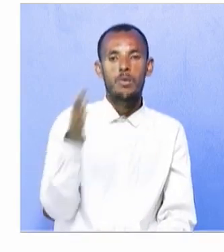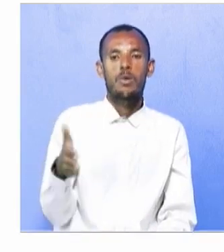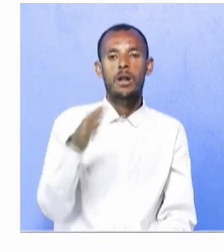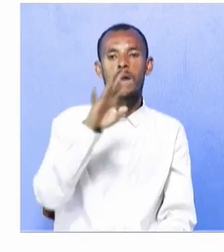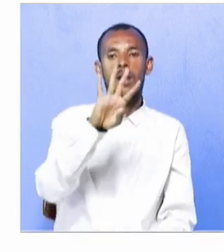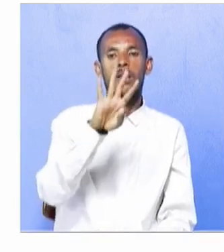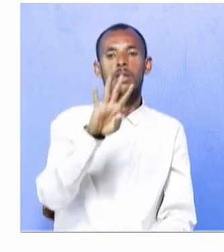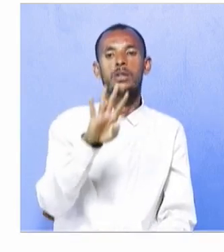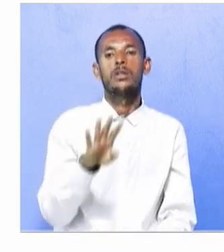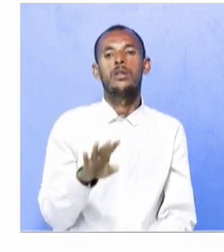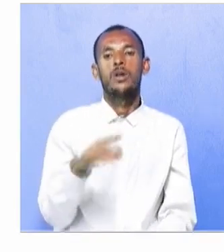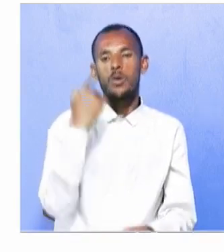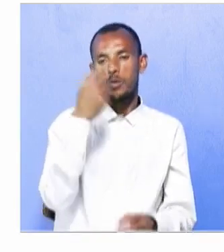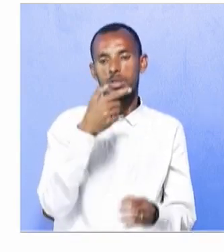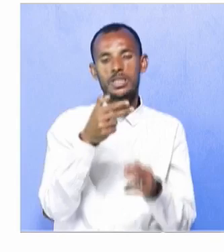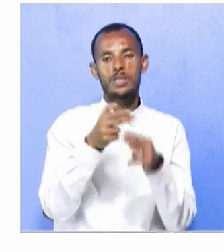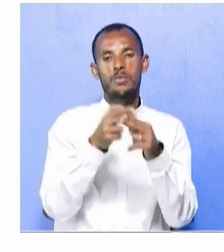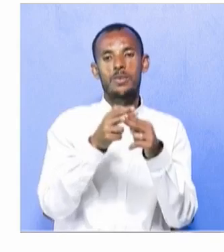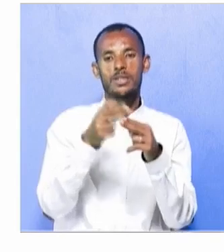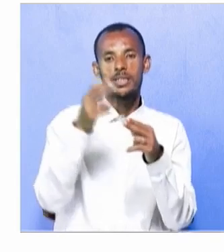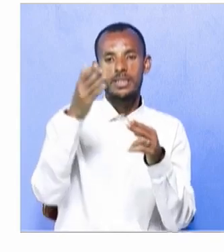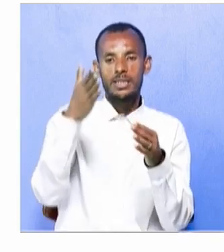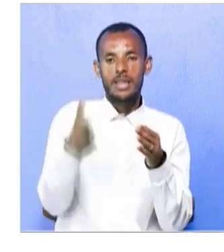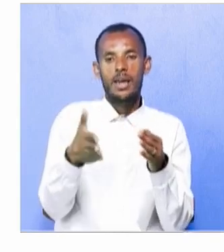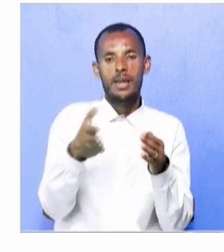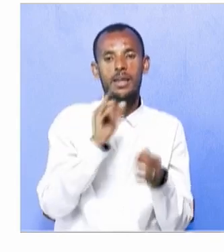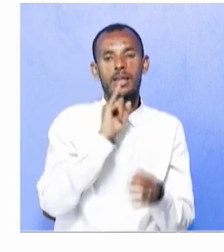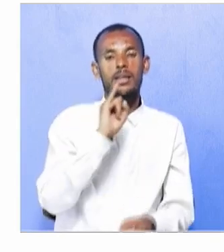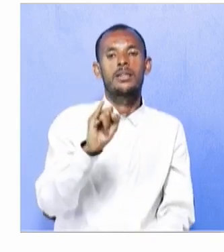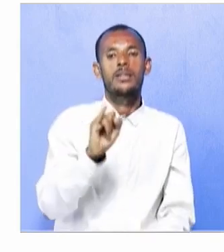whose smallest side is